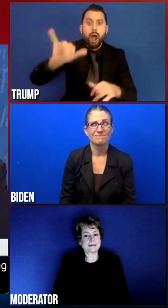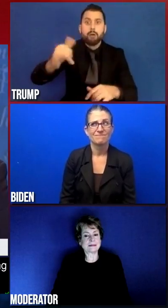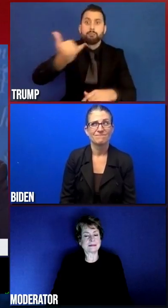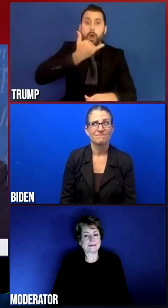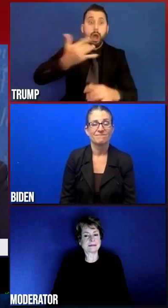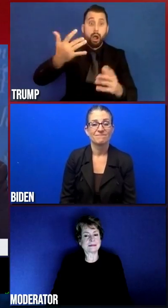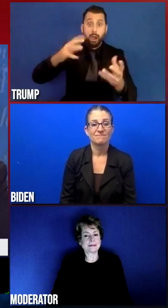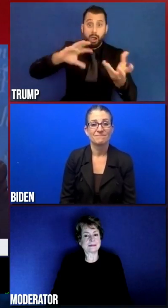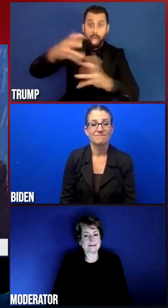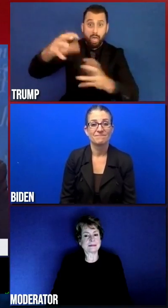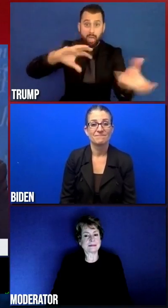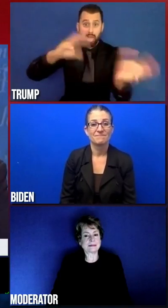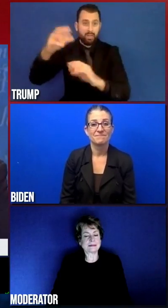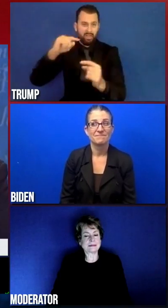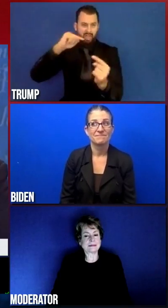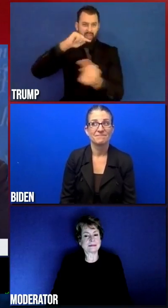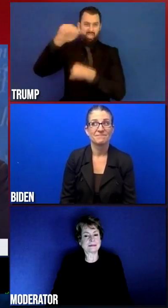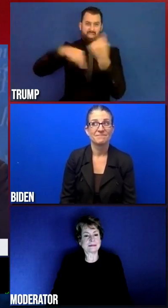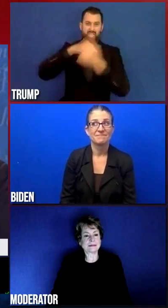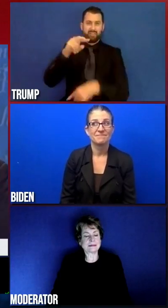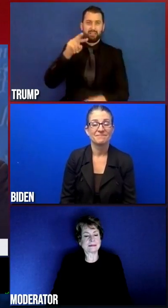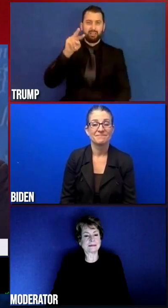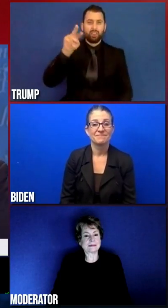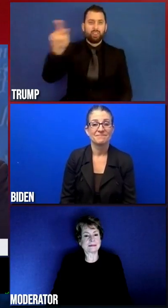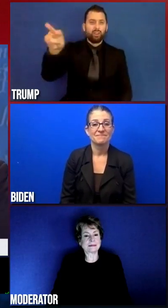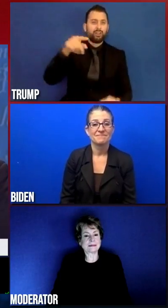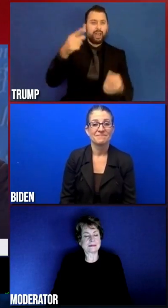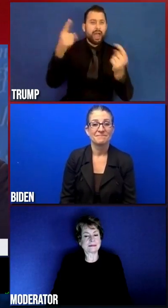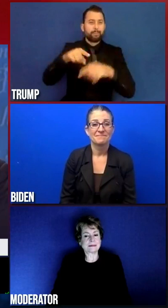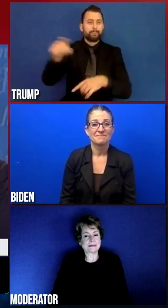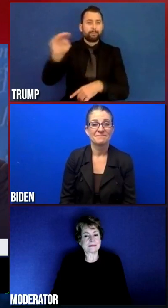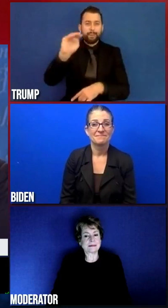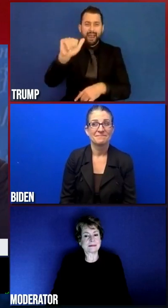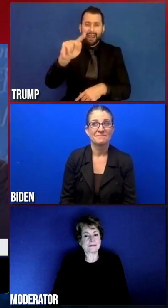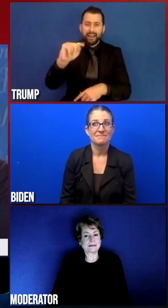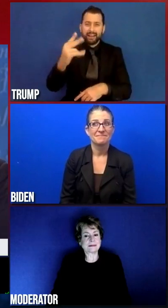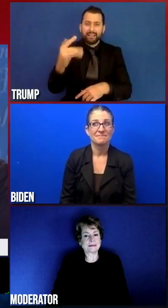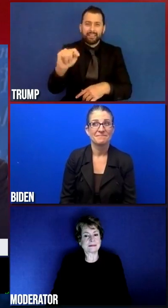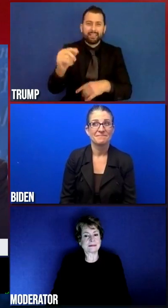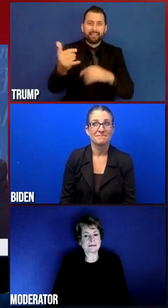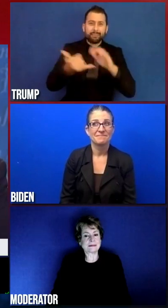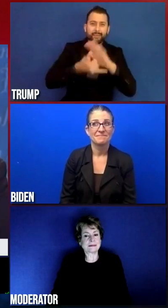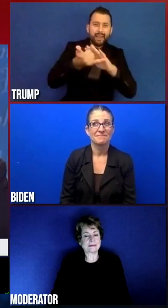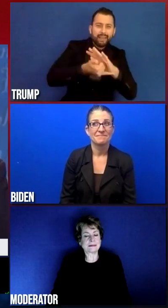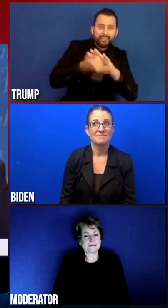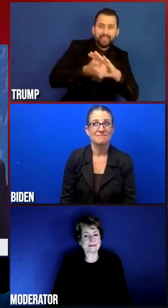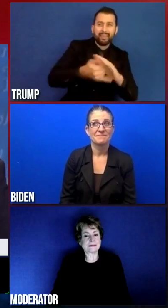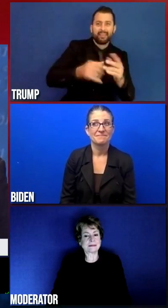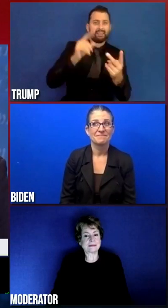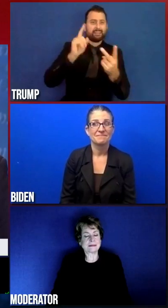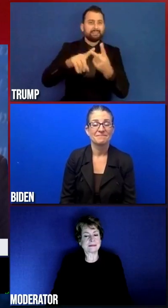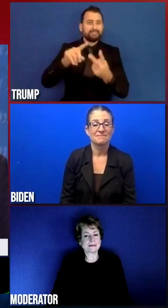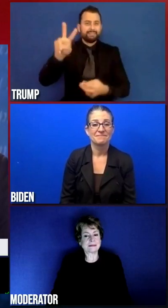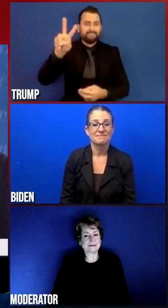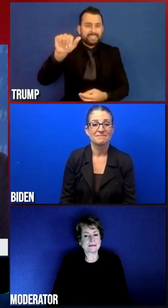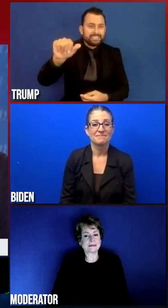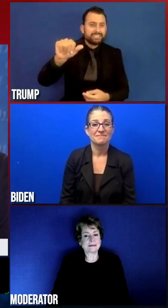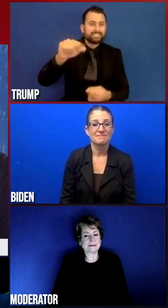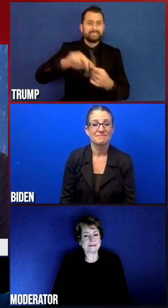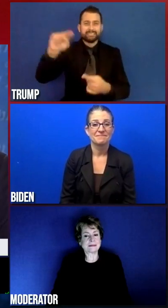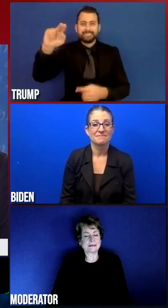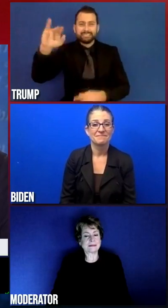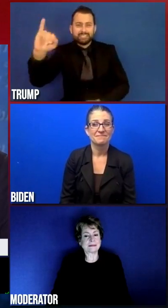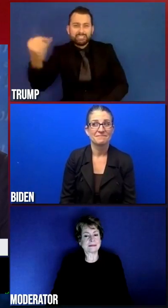look at what happened in Virginia and other places. They're not losing 2%, 1%, which, by the way, is too much. An election could be won or lost with that. They're